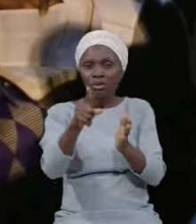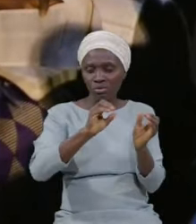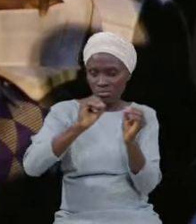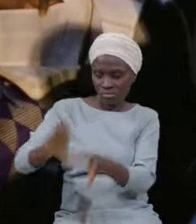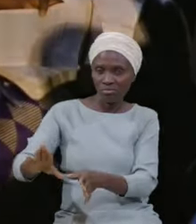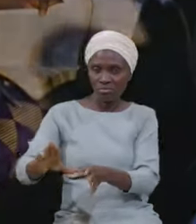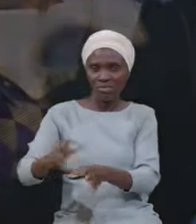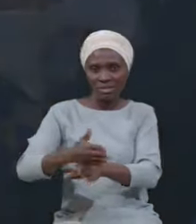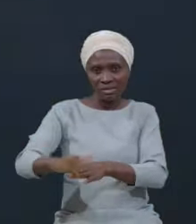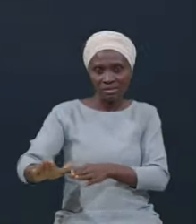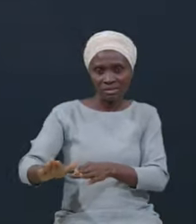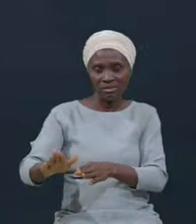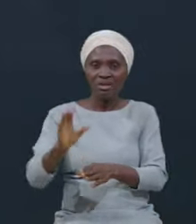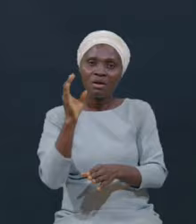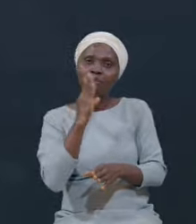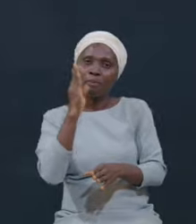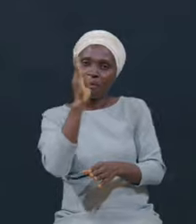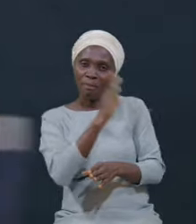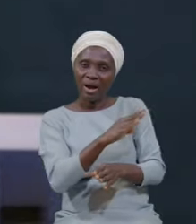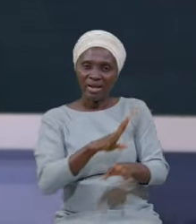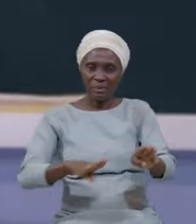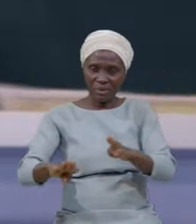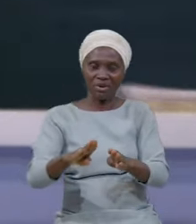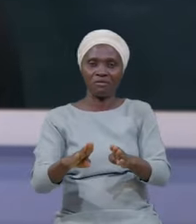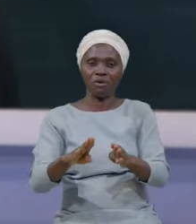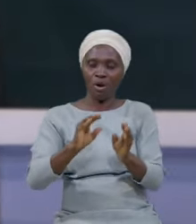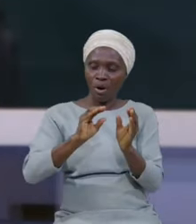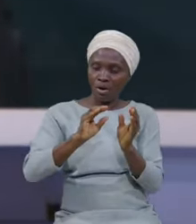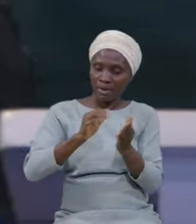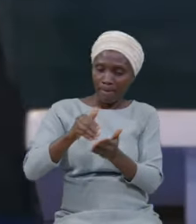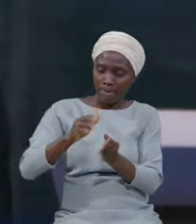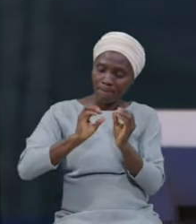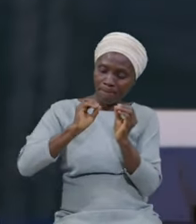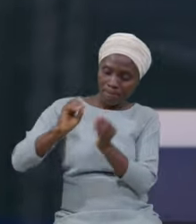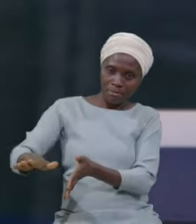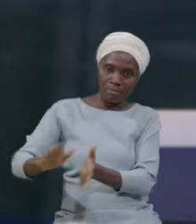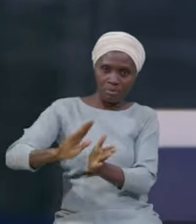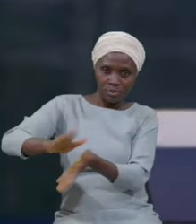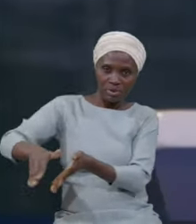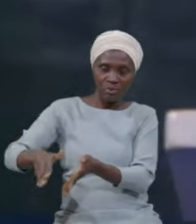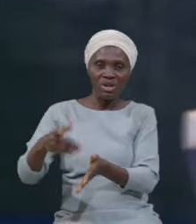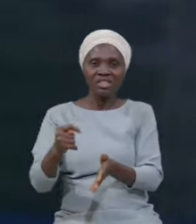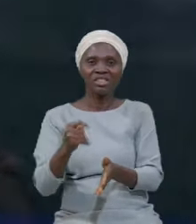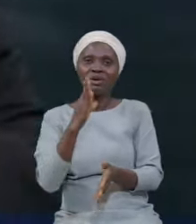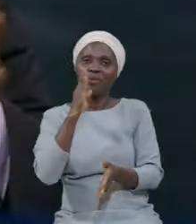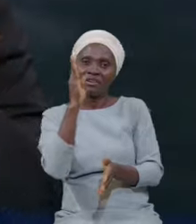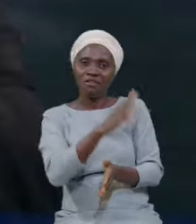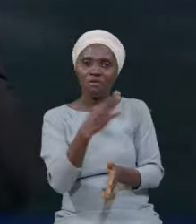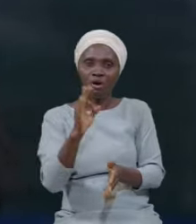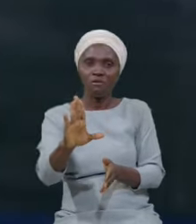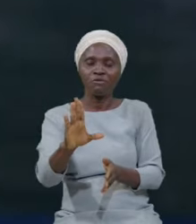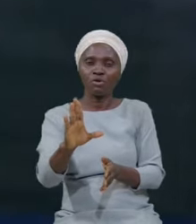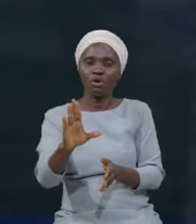your doings. Put away the evil of your doings. Somebody wants to be clean in